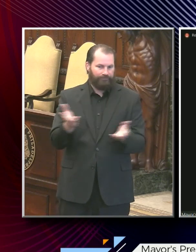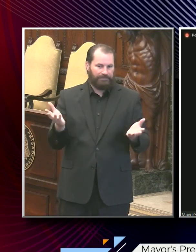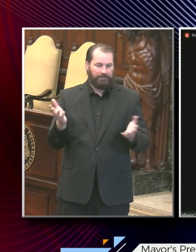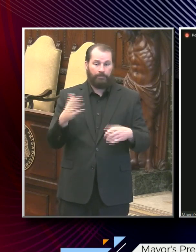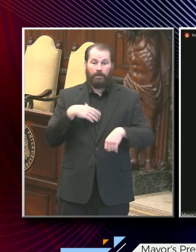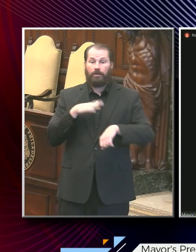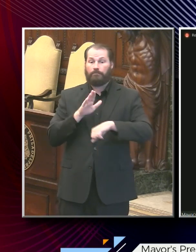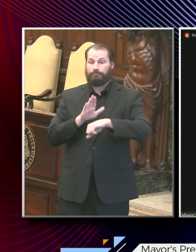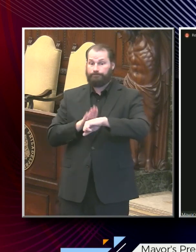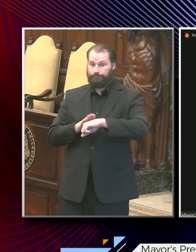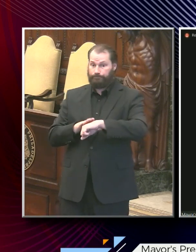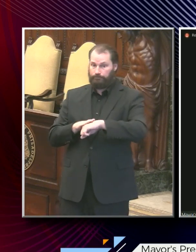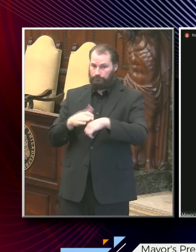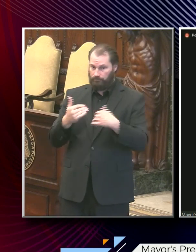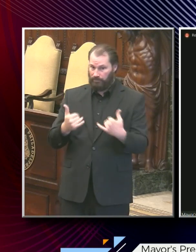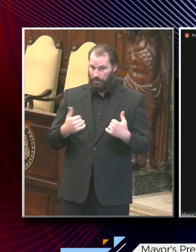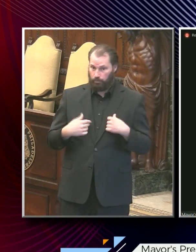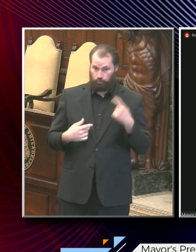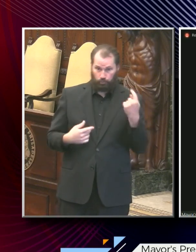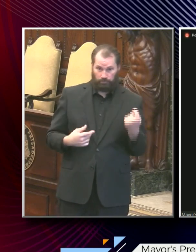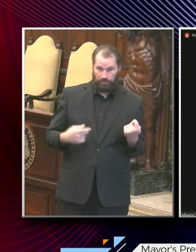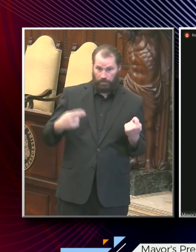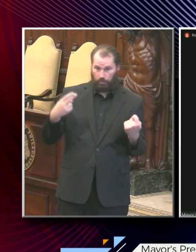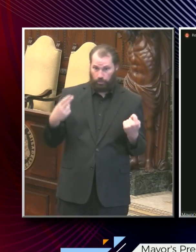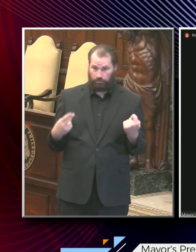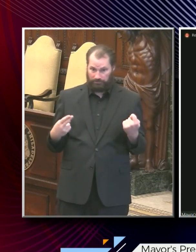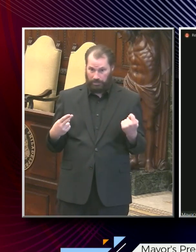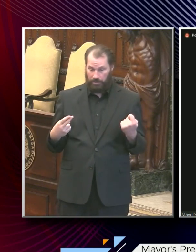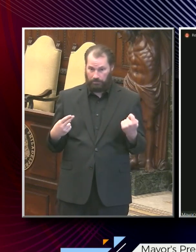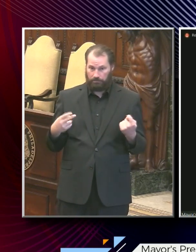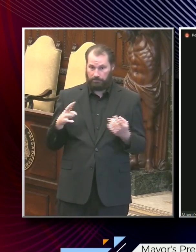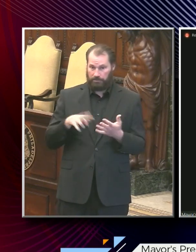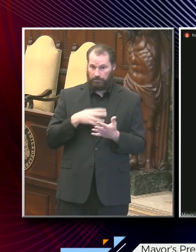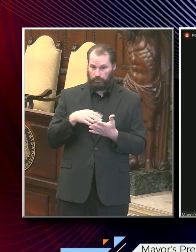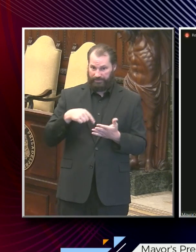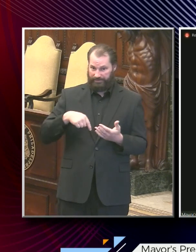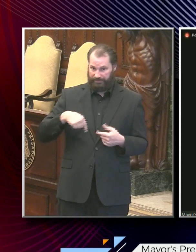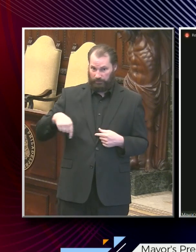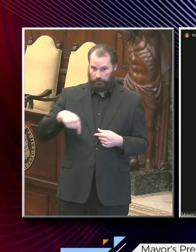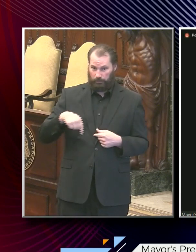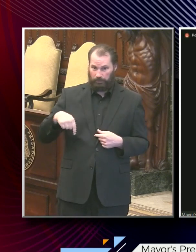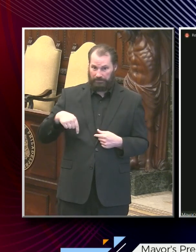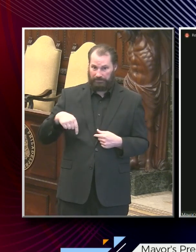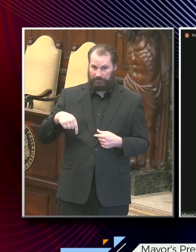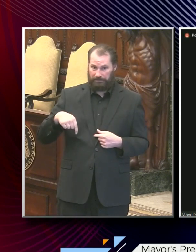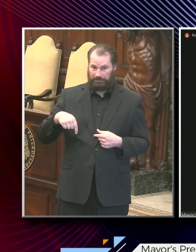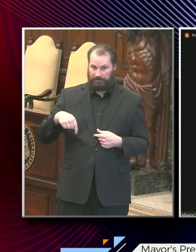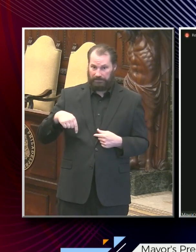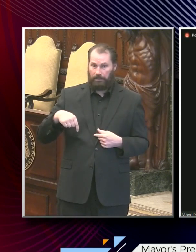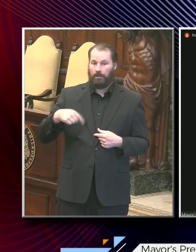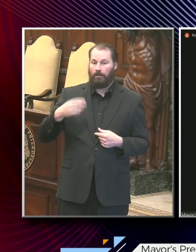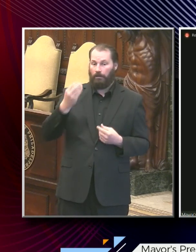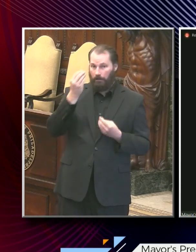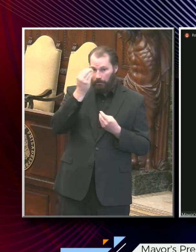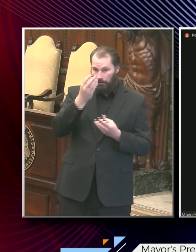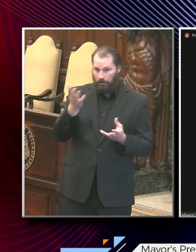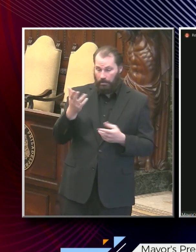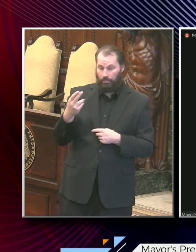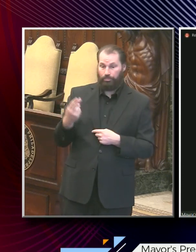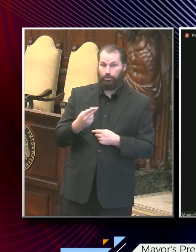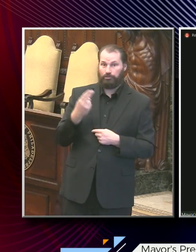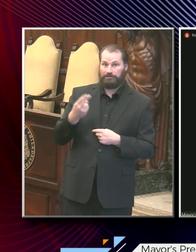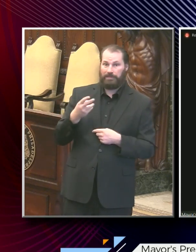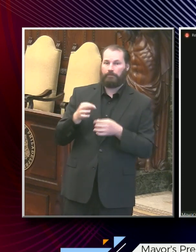a Tuesday-Thursday schedule. However, this week, our next virtual press briefing on COVID-19